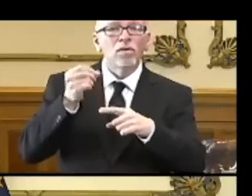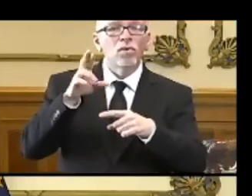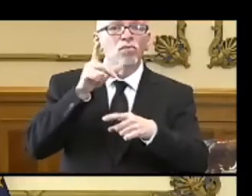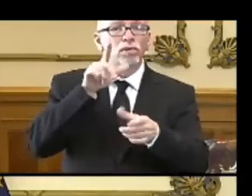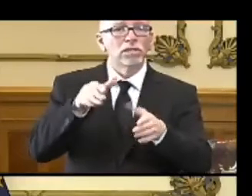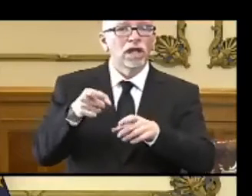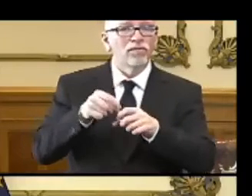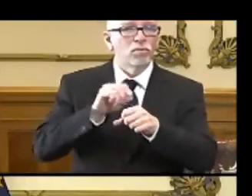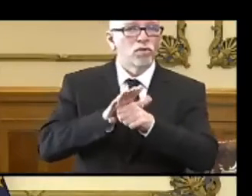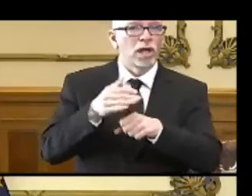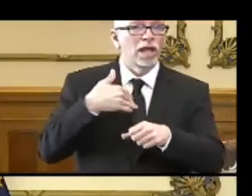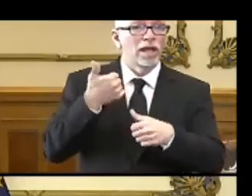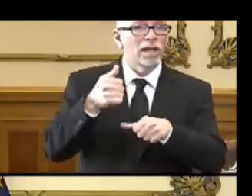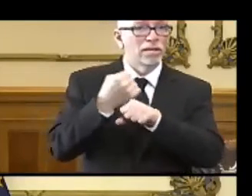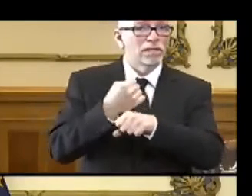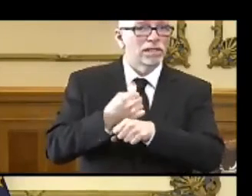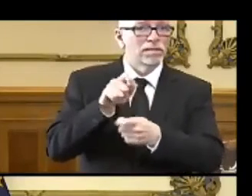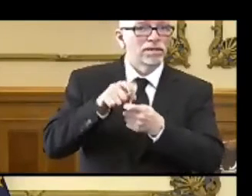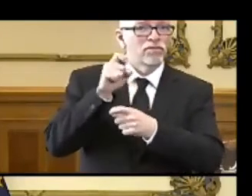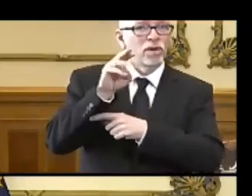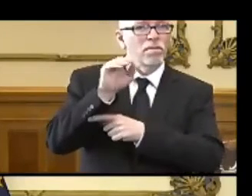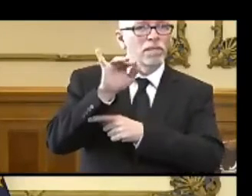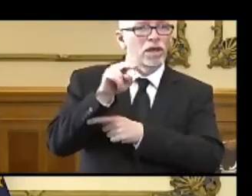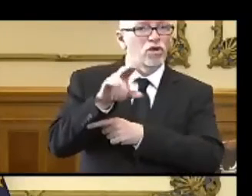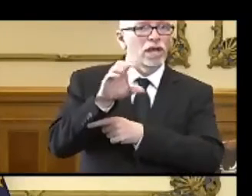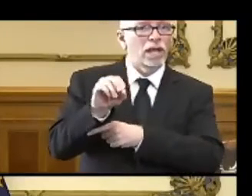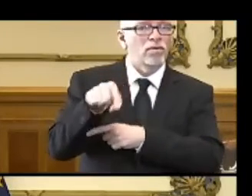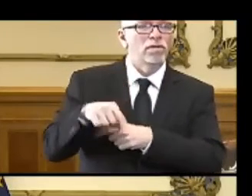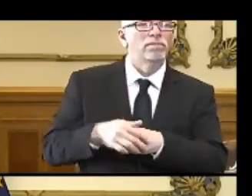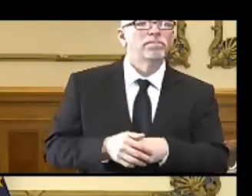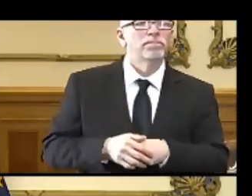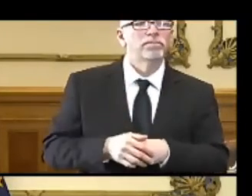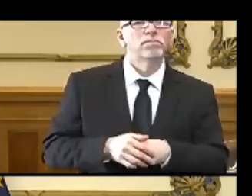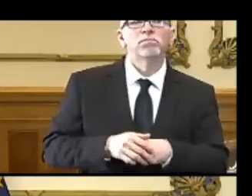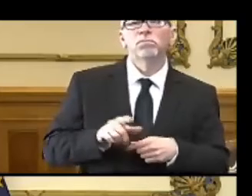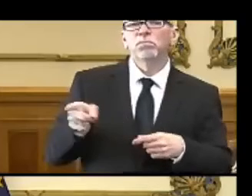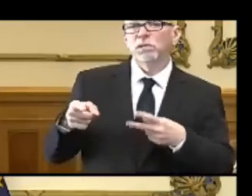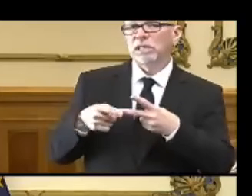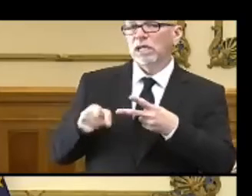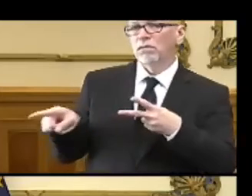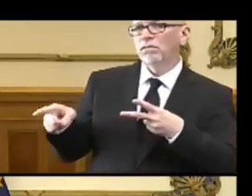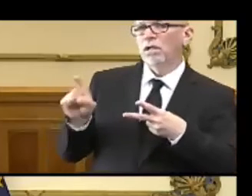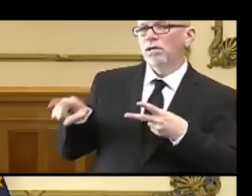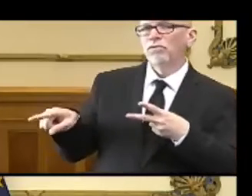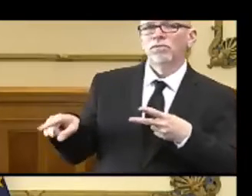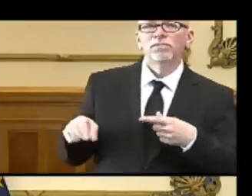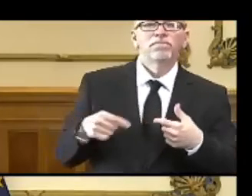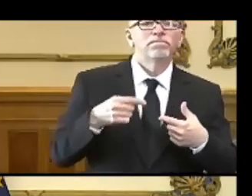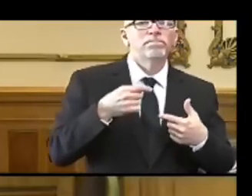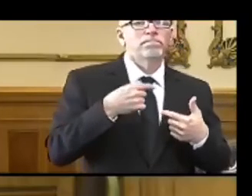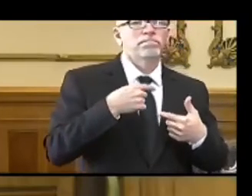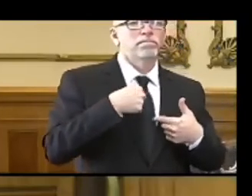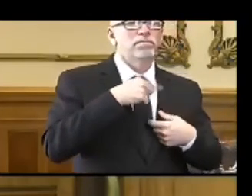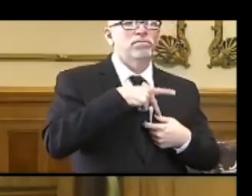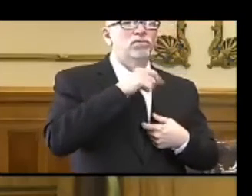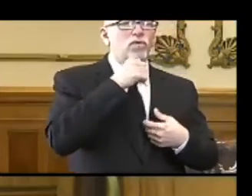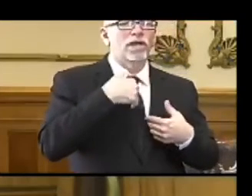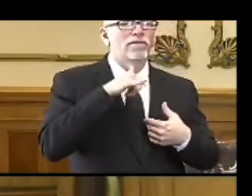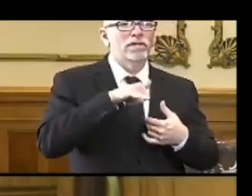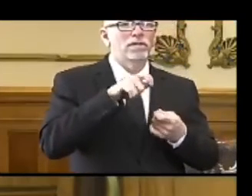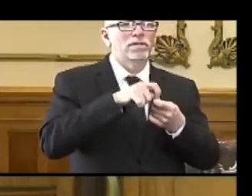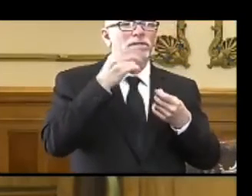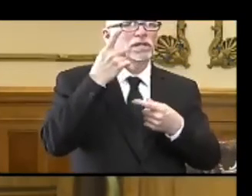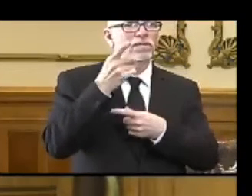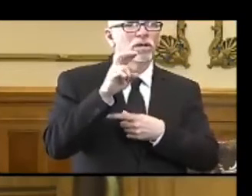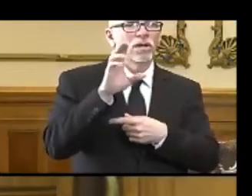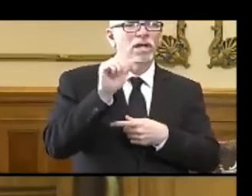died from coronavirus? You want to take the second, and I'll take the first Correct. after you? Yeah. I do not personally have that. I think Dr.